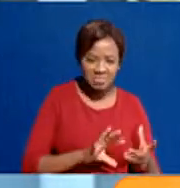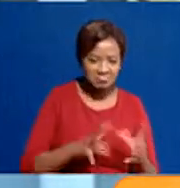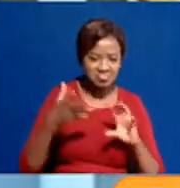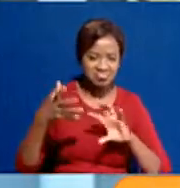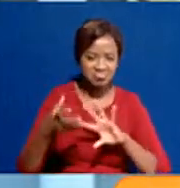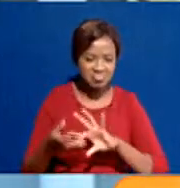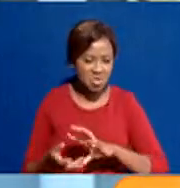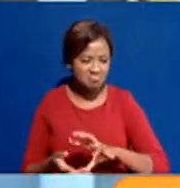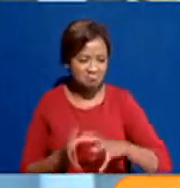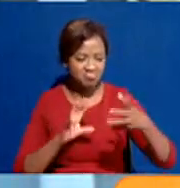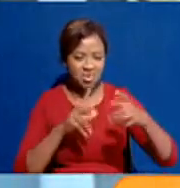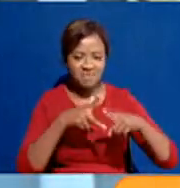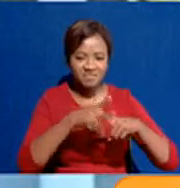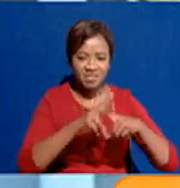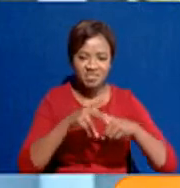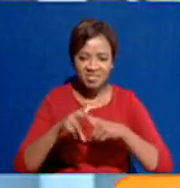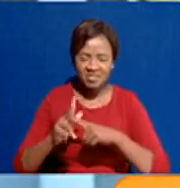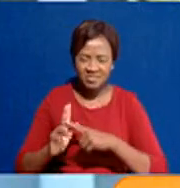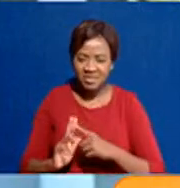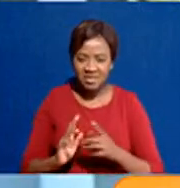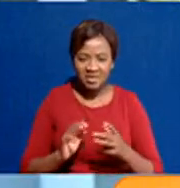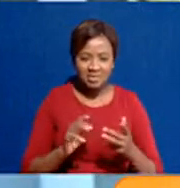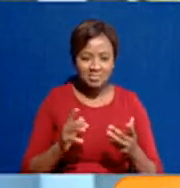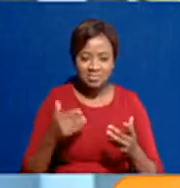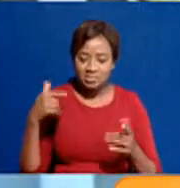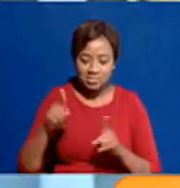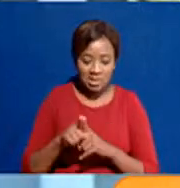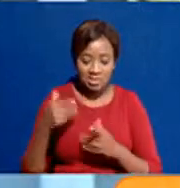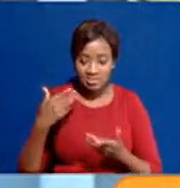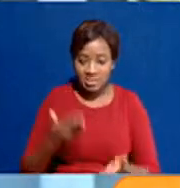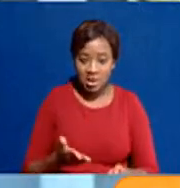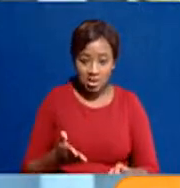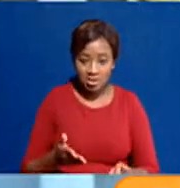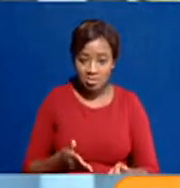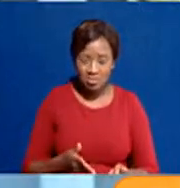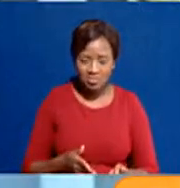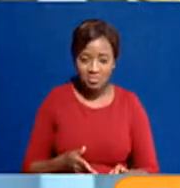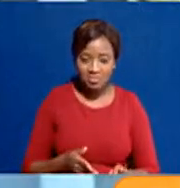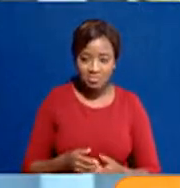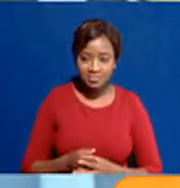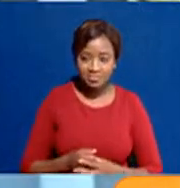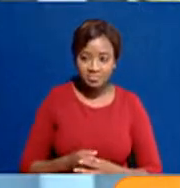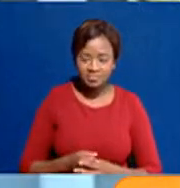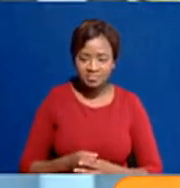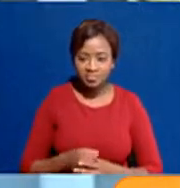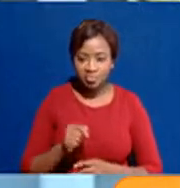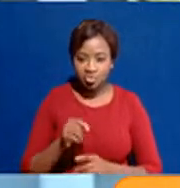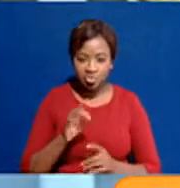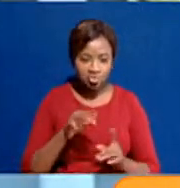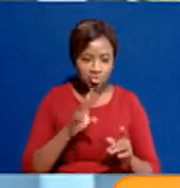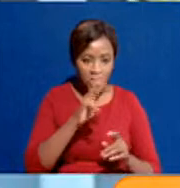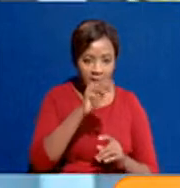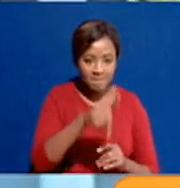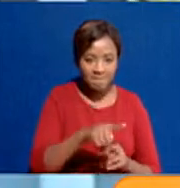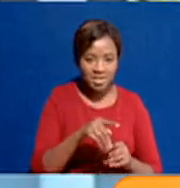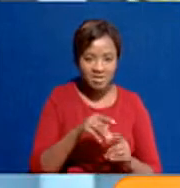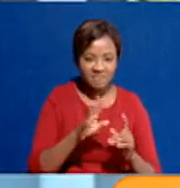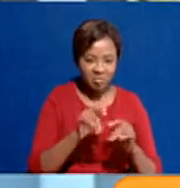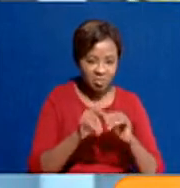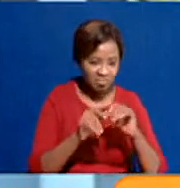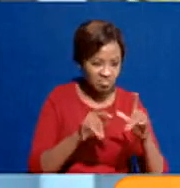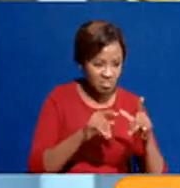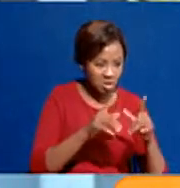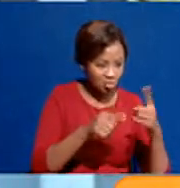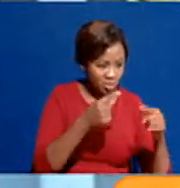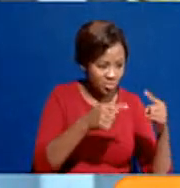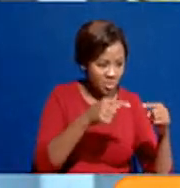defections. We still do that to date, by the way, mm-hmm. where you go and get members of parliament elected from the other side mm-hmm.